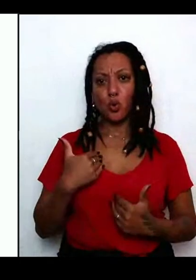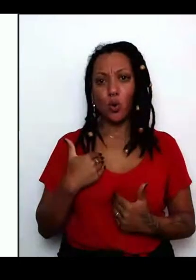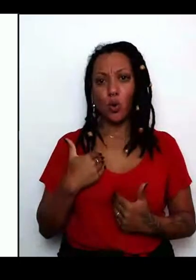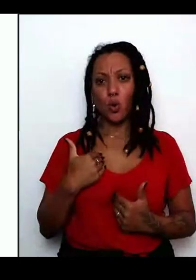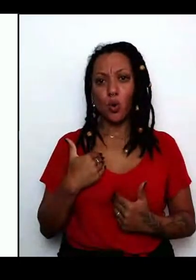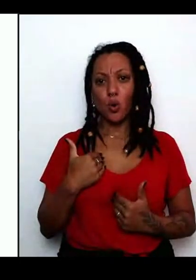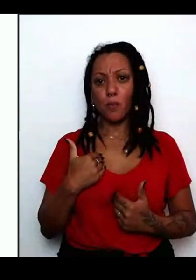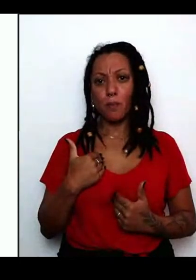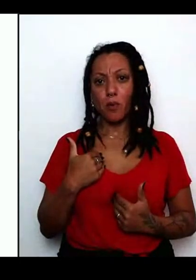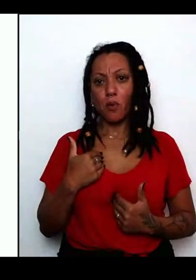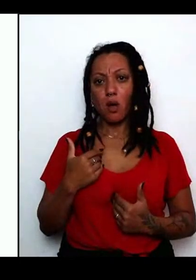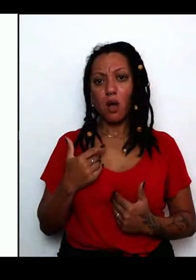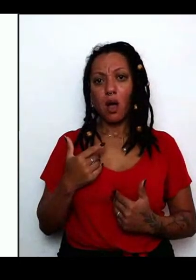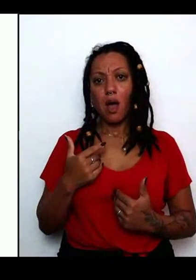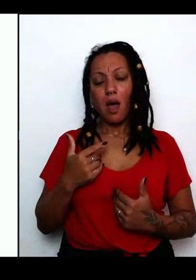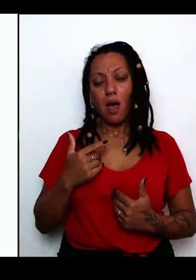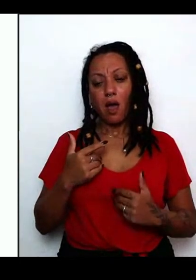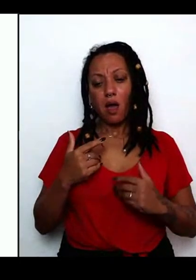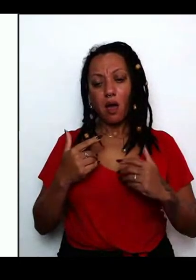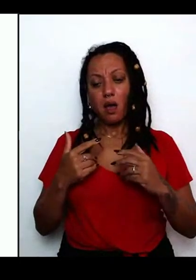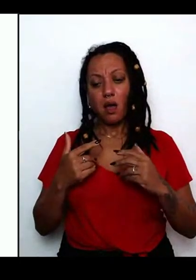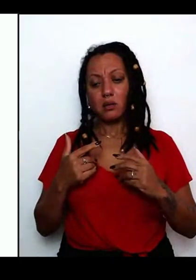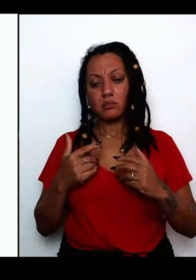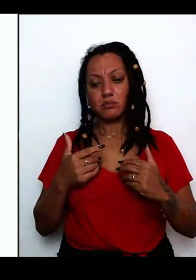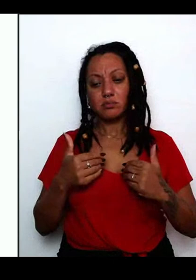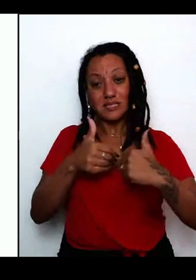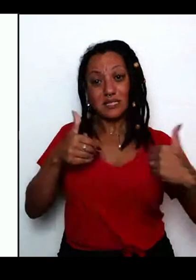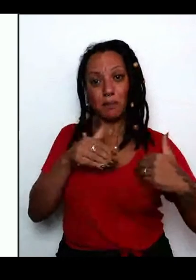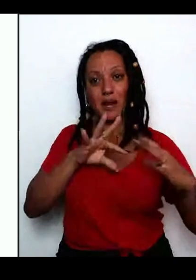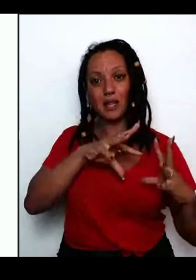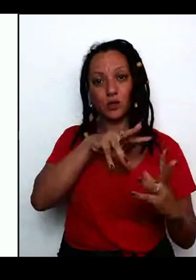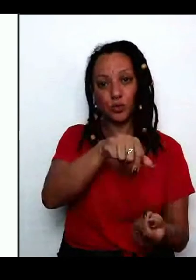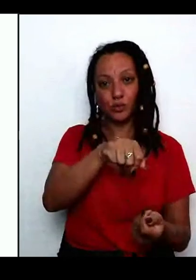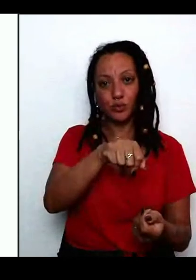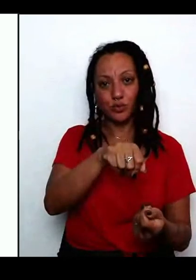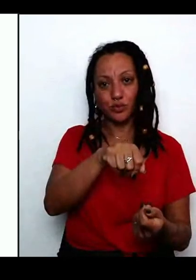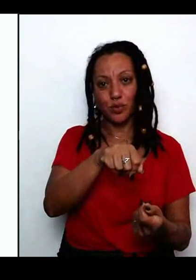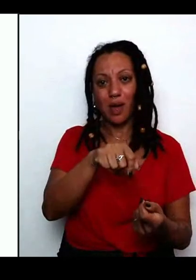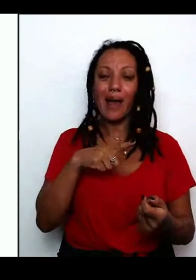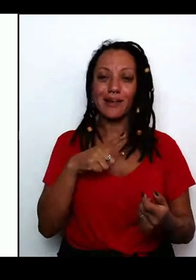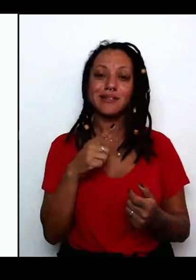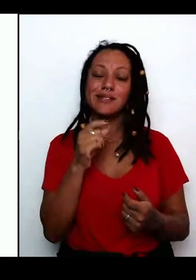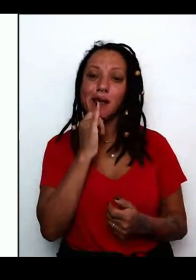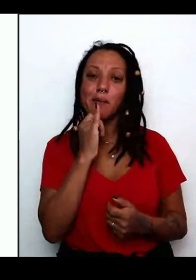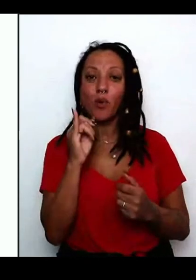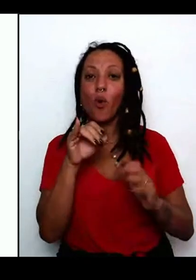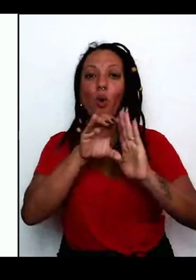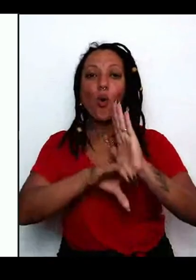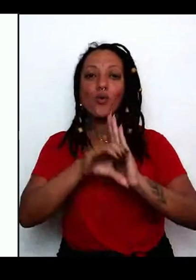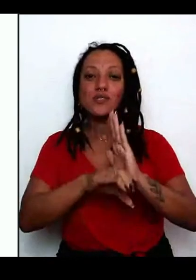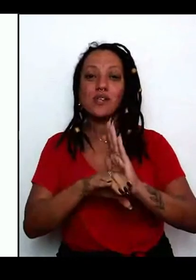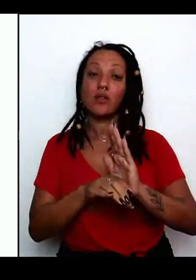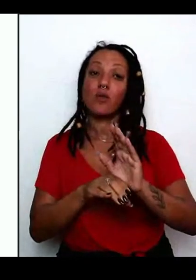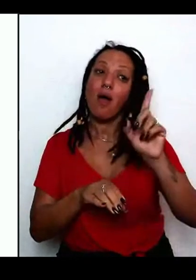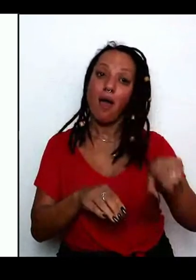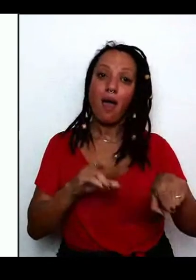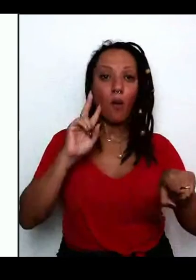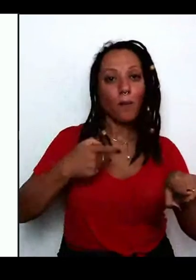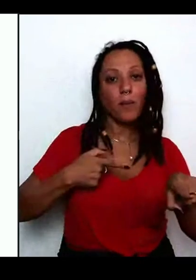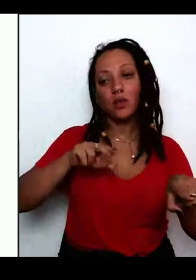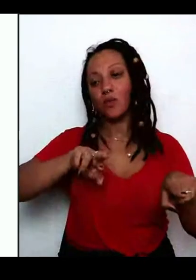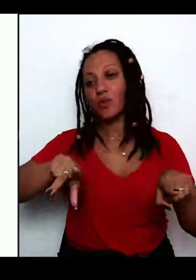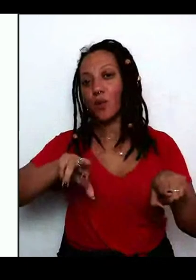non-human this conception is based in modern separability and it also mirrors the parameters of islands which are